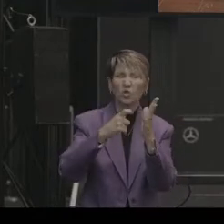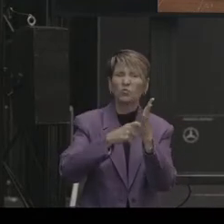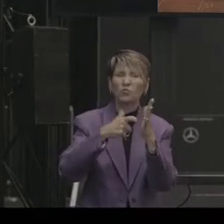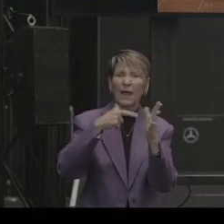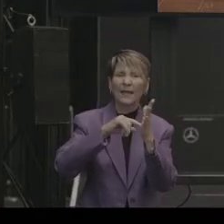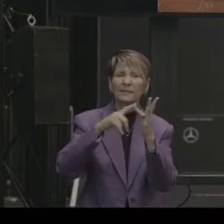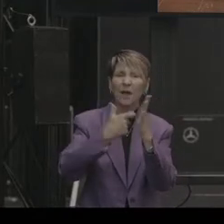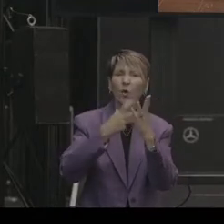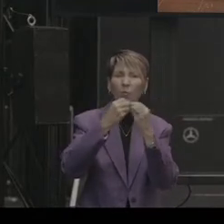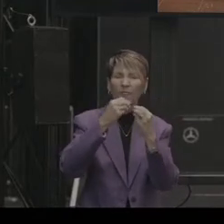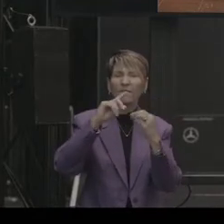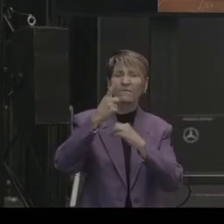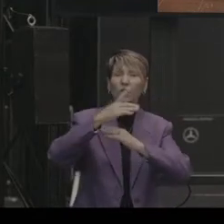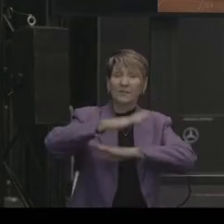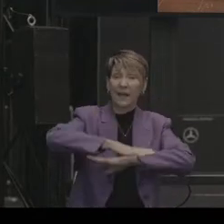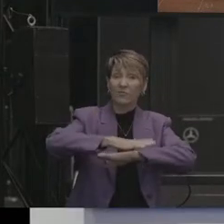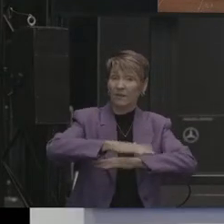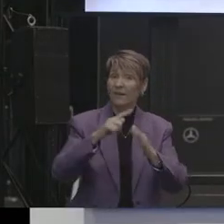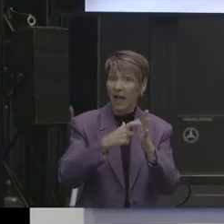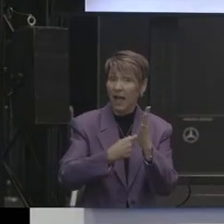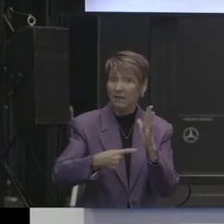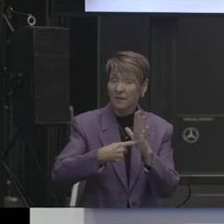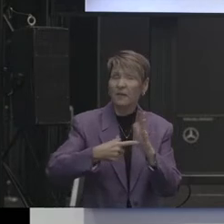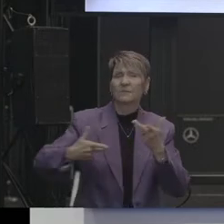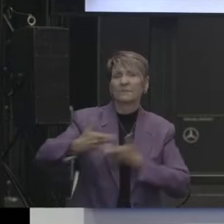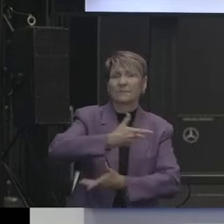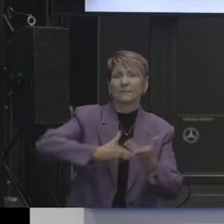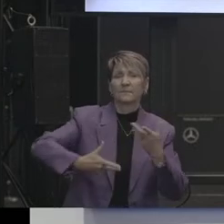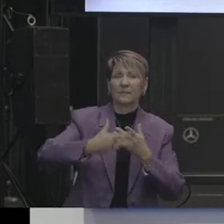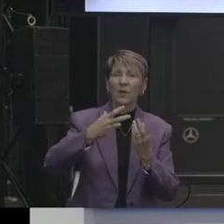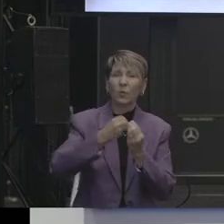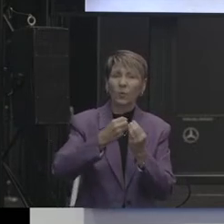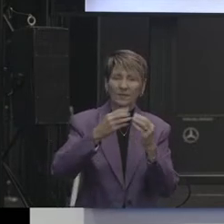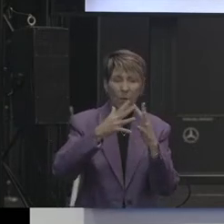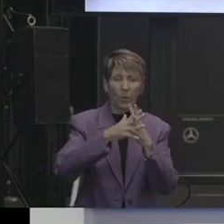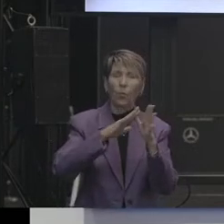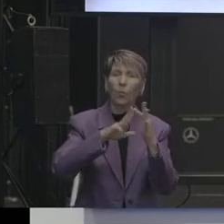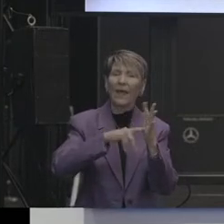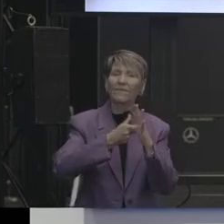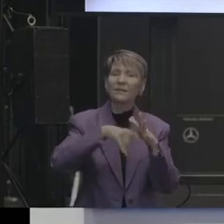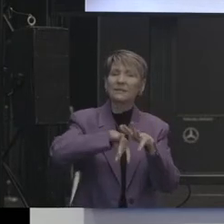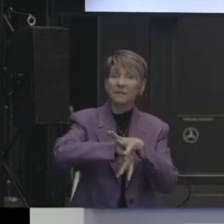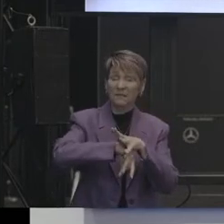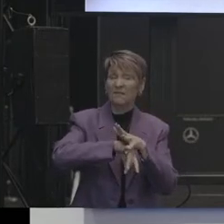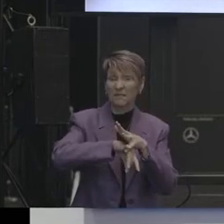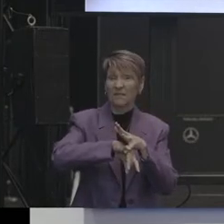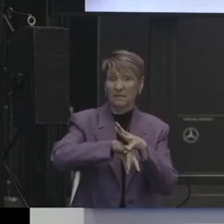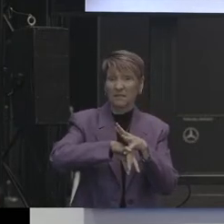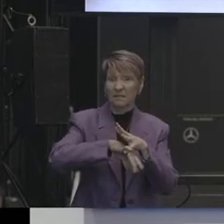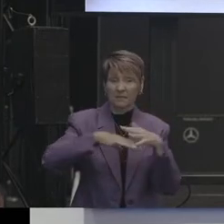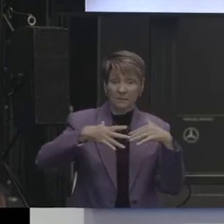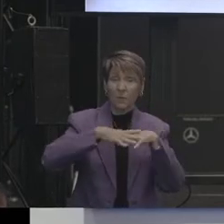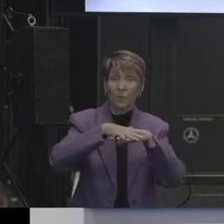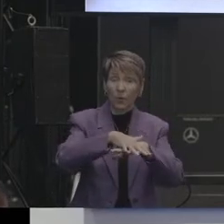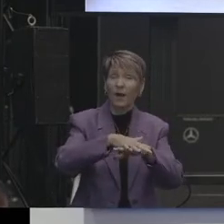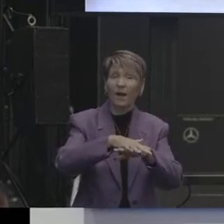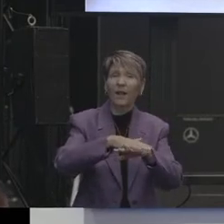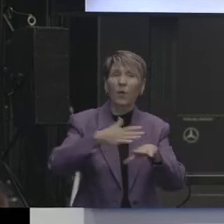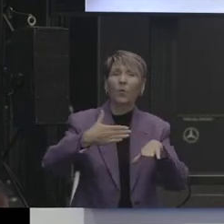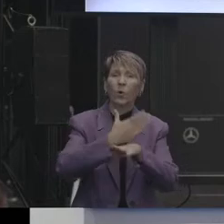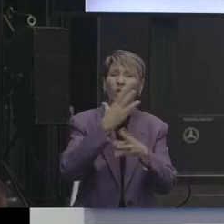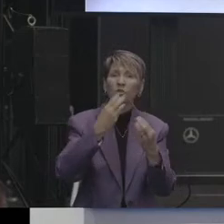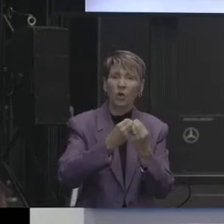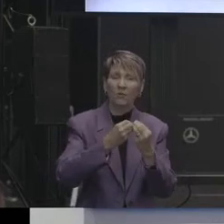Nation Art, in conversation with some of the amazing master weavers from Maningrida who worked on the Mundira